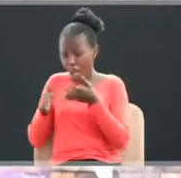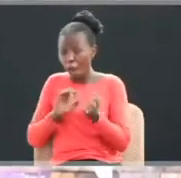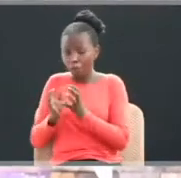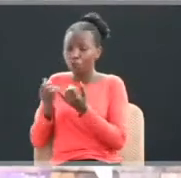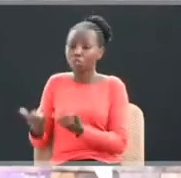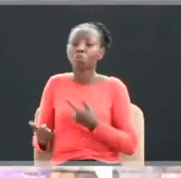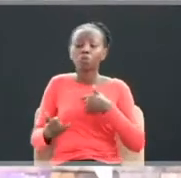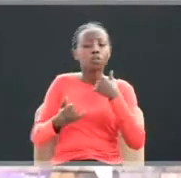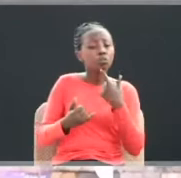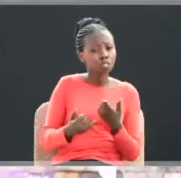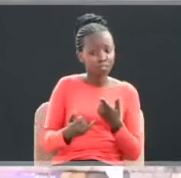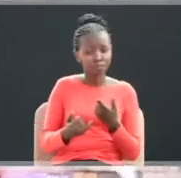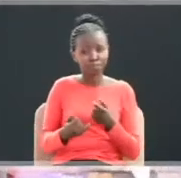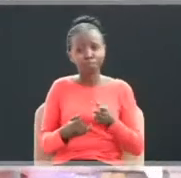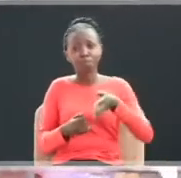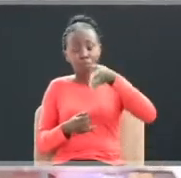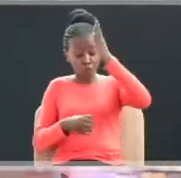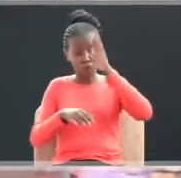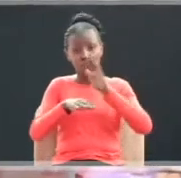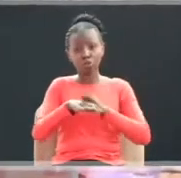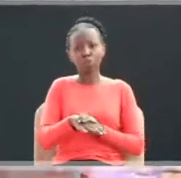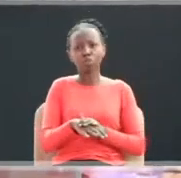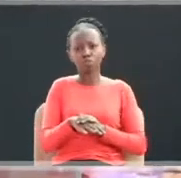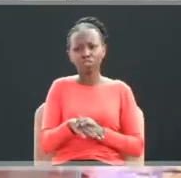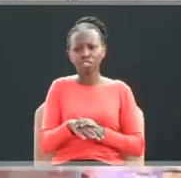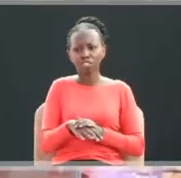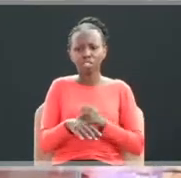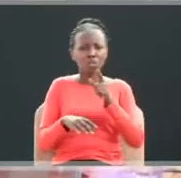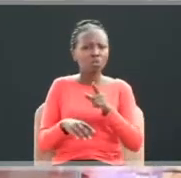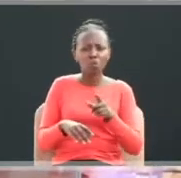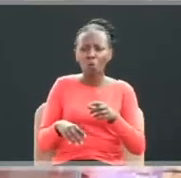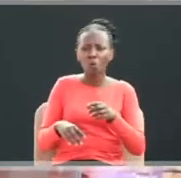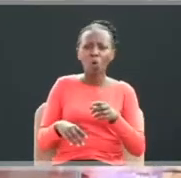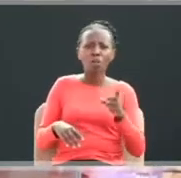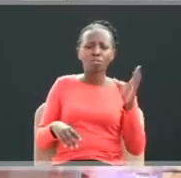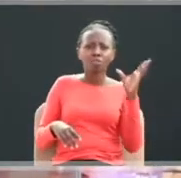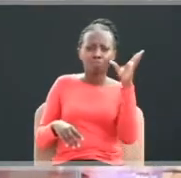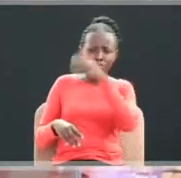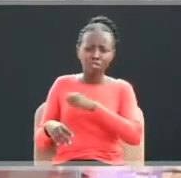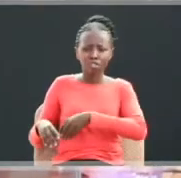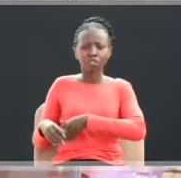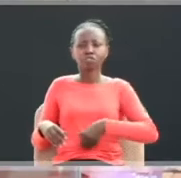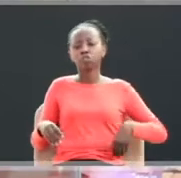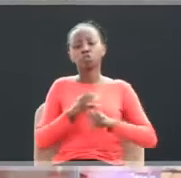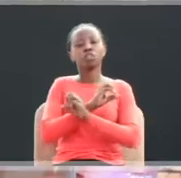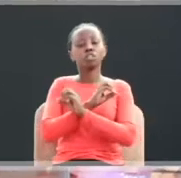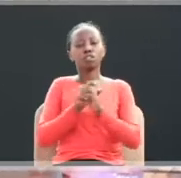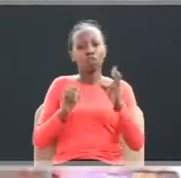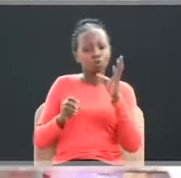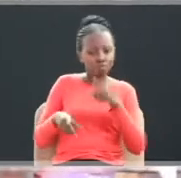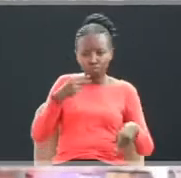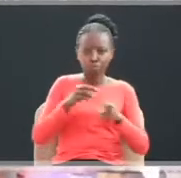here, God is good. Hatuja kosa chakula. Watu wanakuja wanabeba. Kinaonekana kama